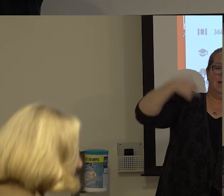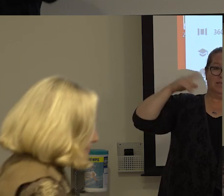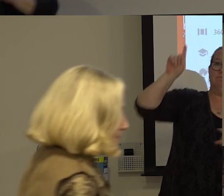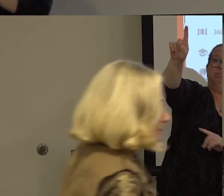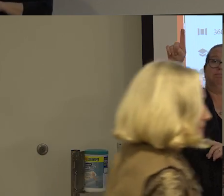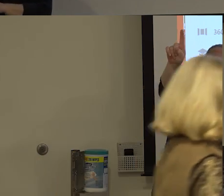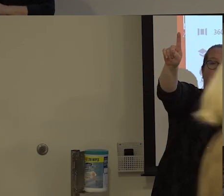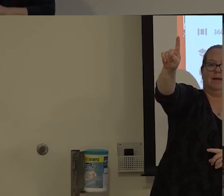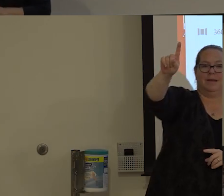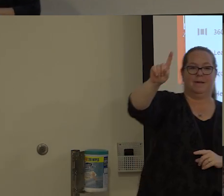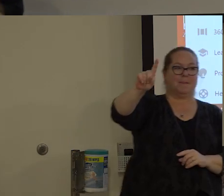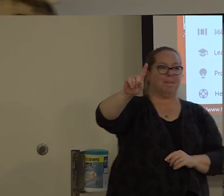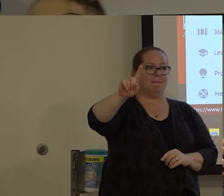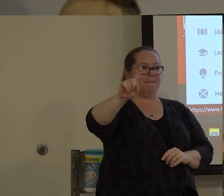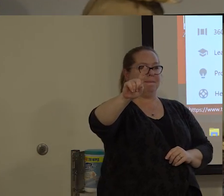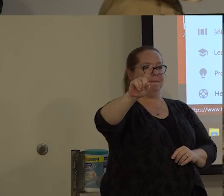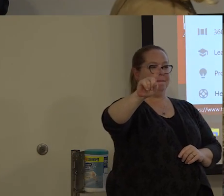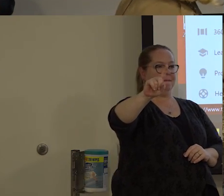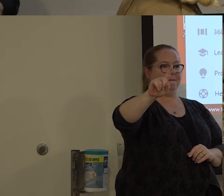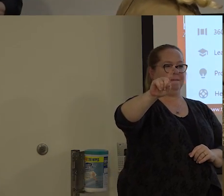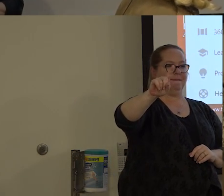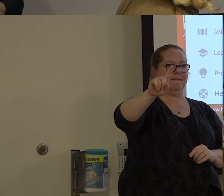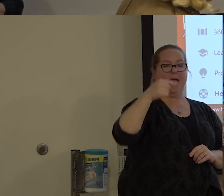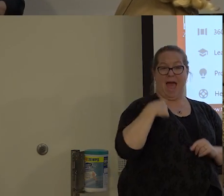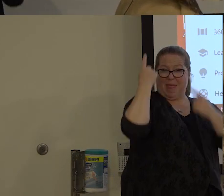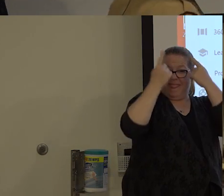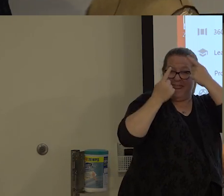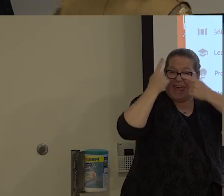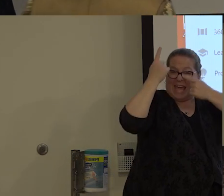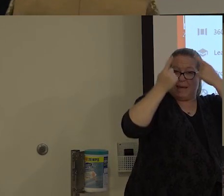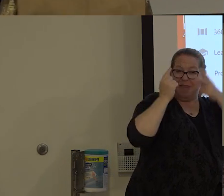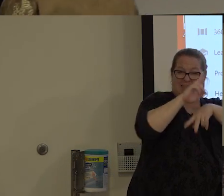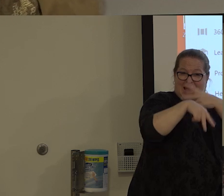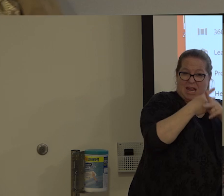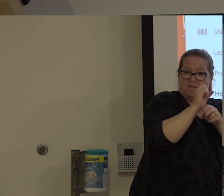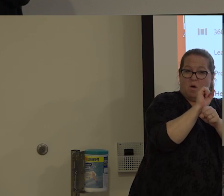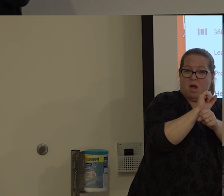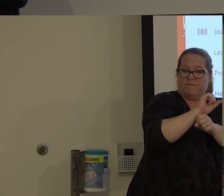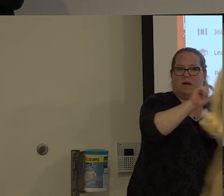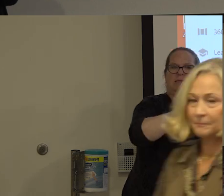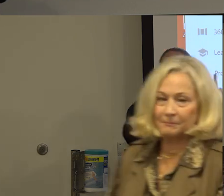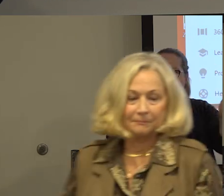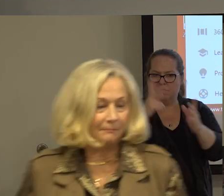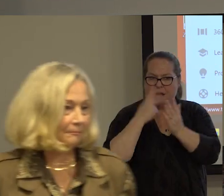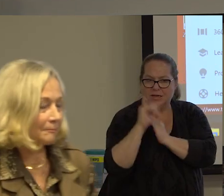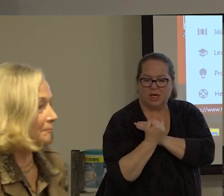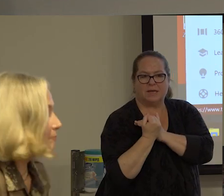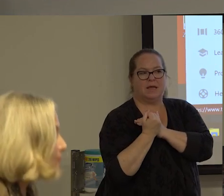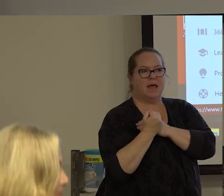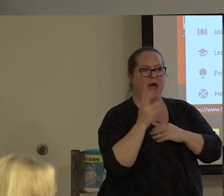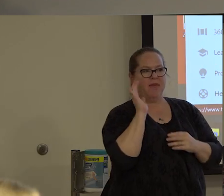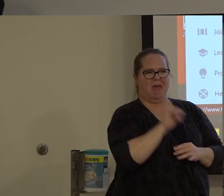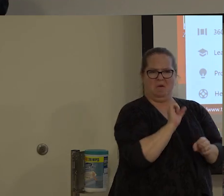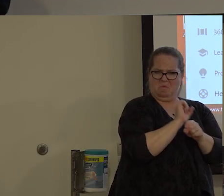Sorry. So, no, because I've been thinking about this kind of work for something that I'm working on, and that